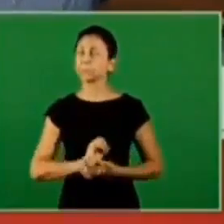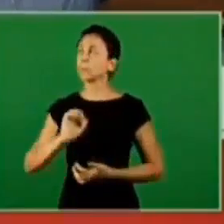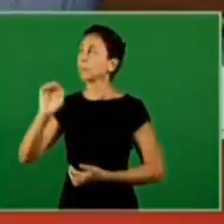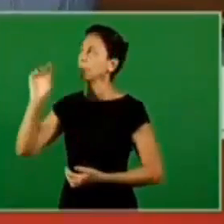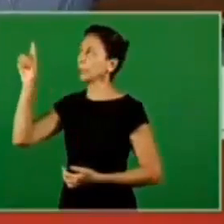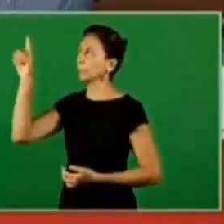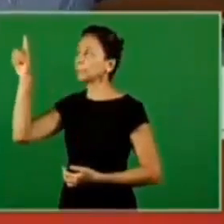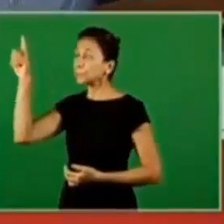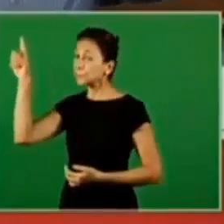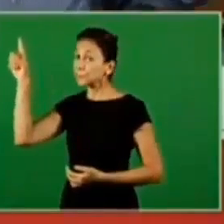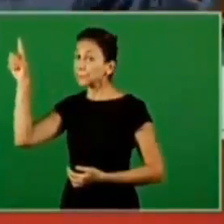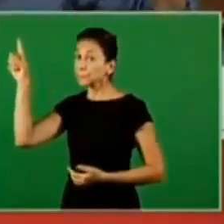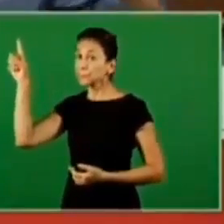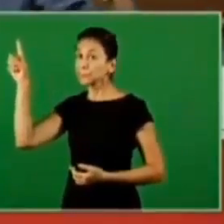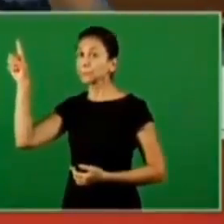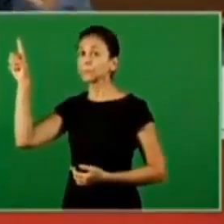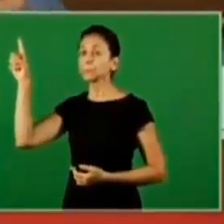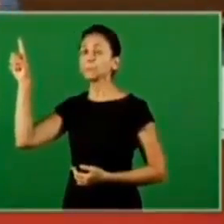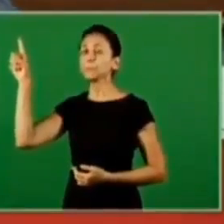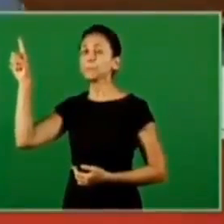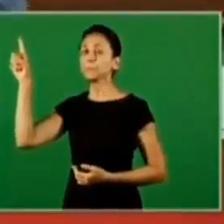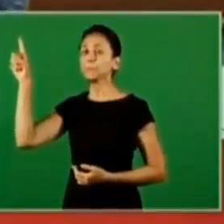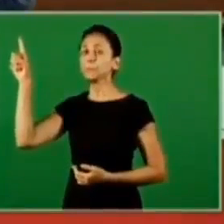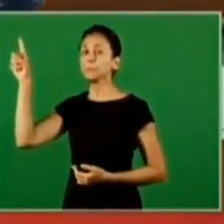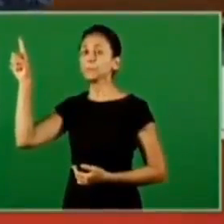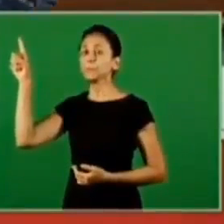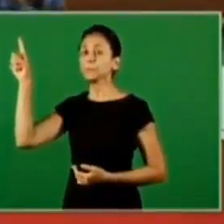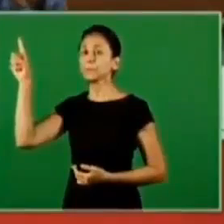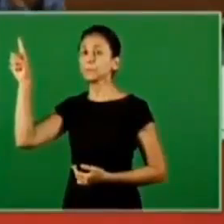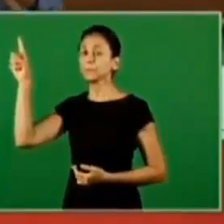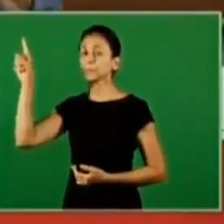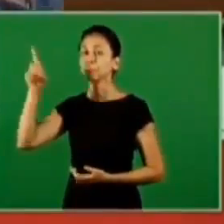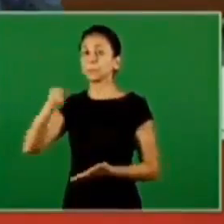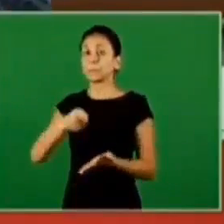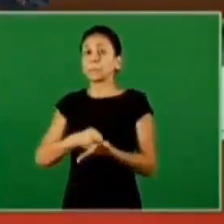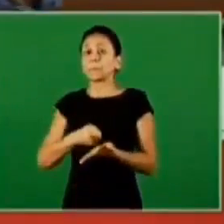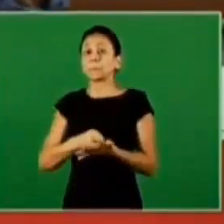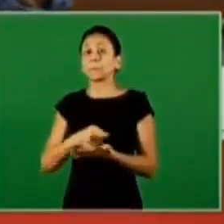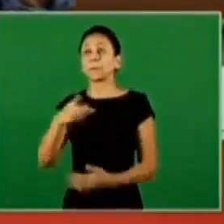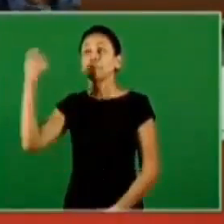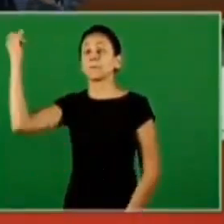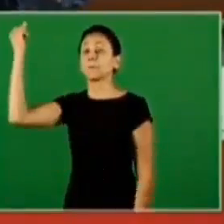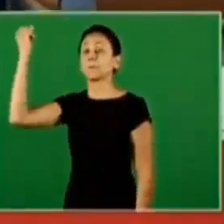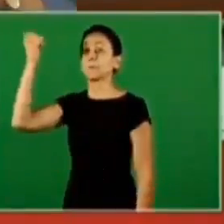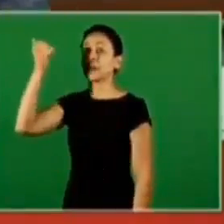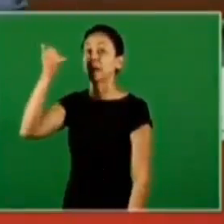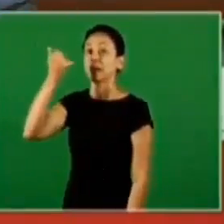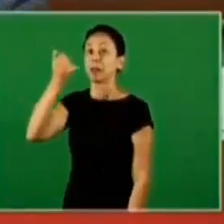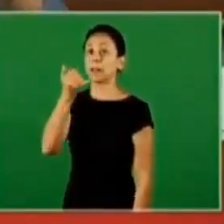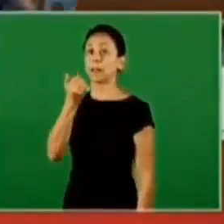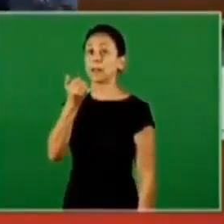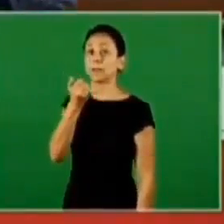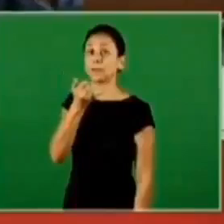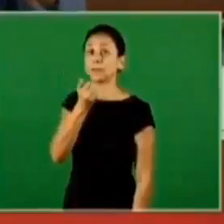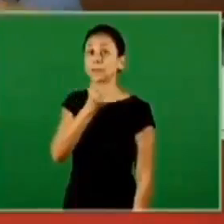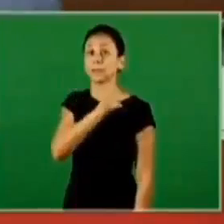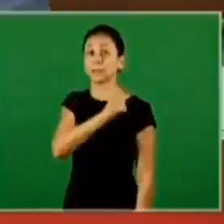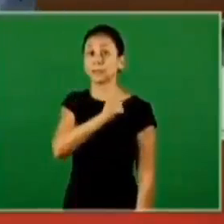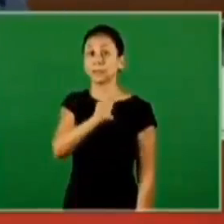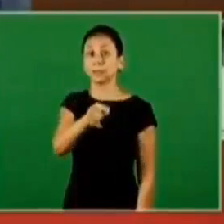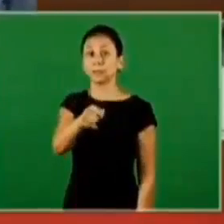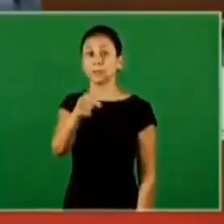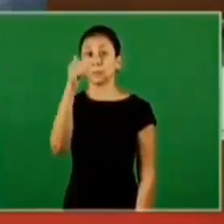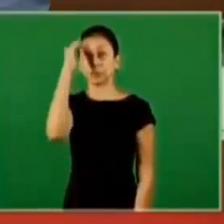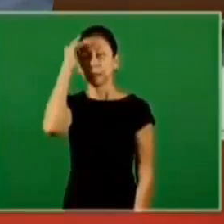Testament, it was God. Then he was demanding, he was saying, and